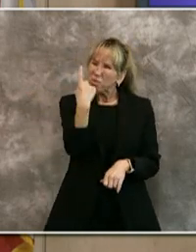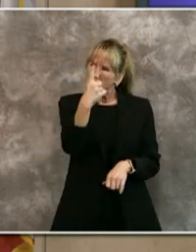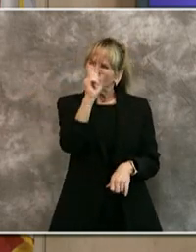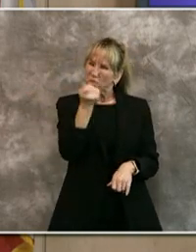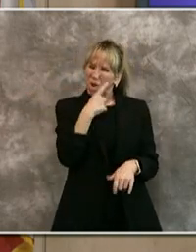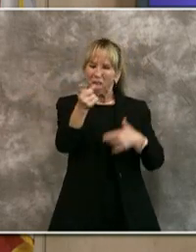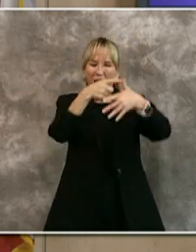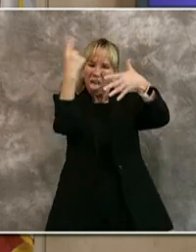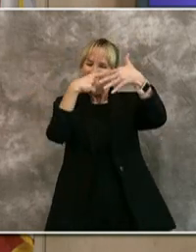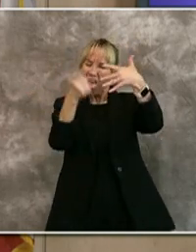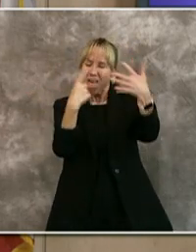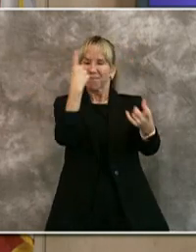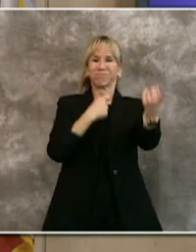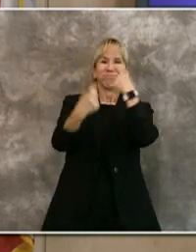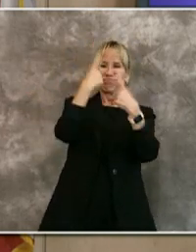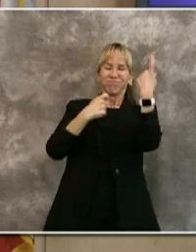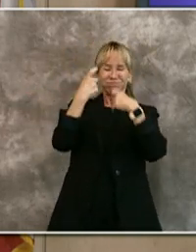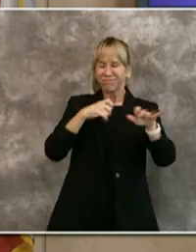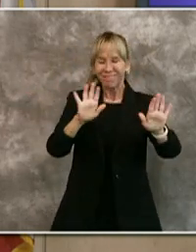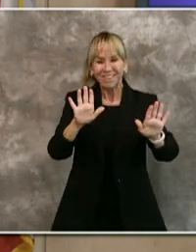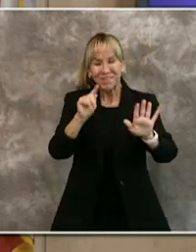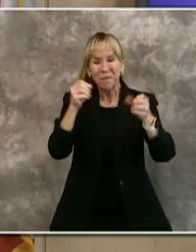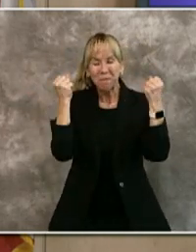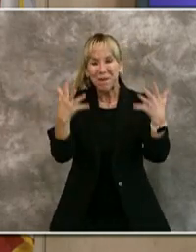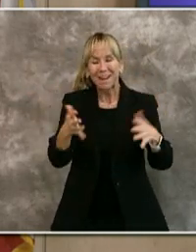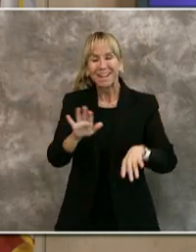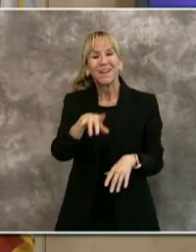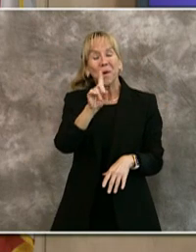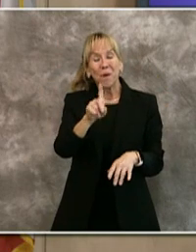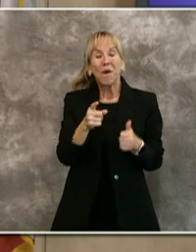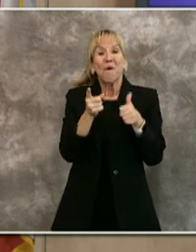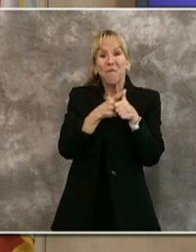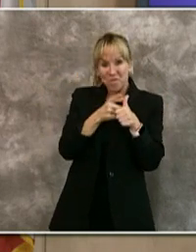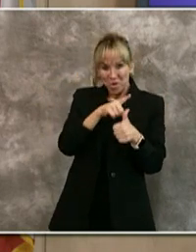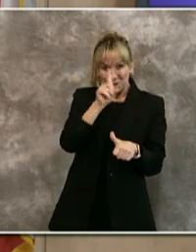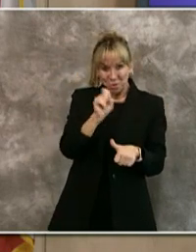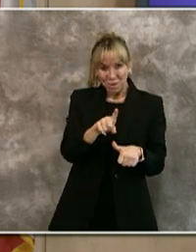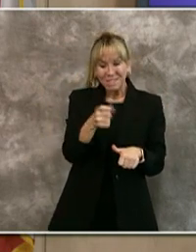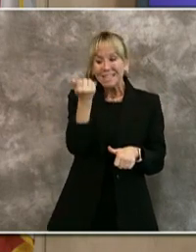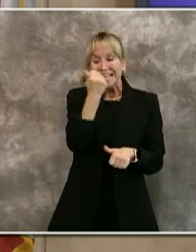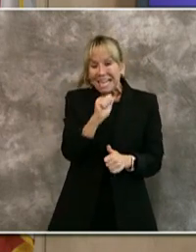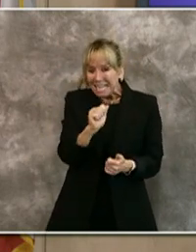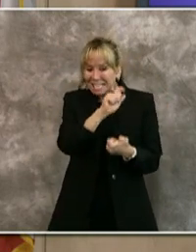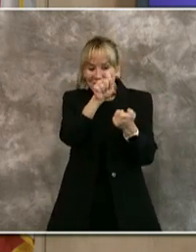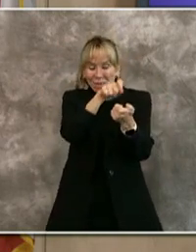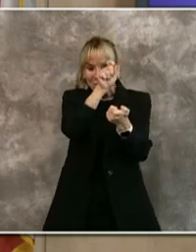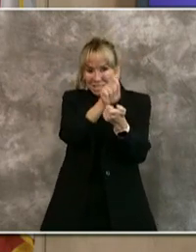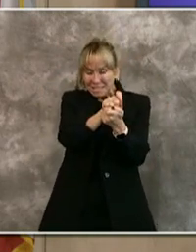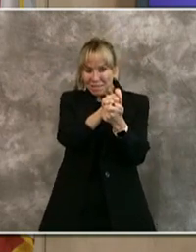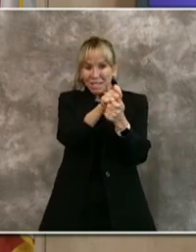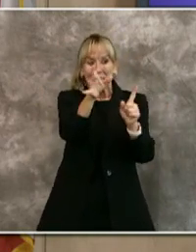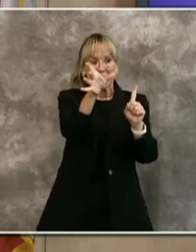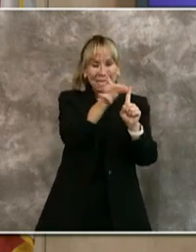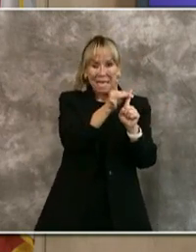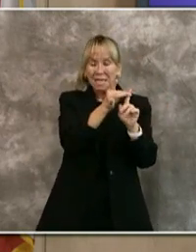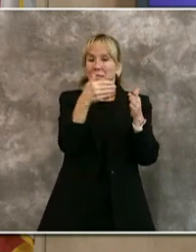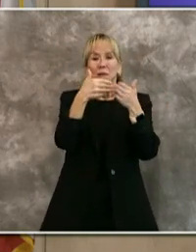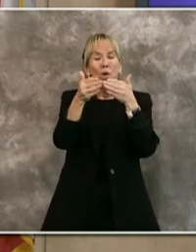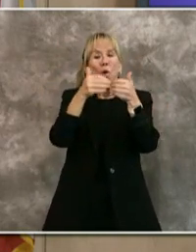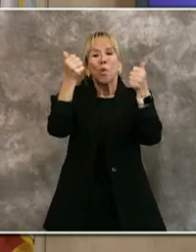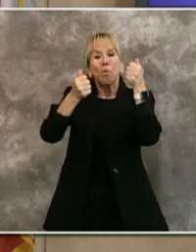you, okay? So the first issue is that any specific case that involves another jurisdiction, we work with that jurisdiction, whether